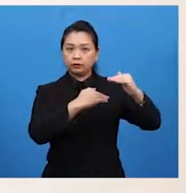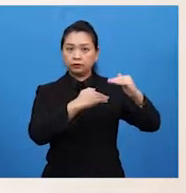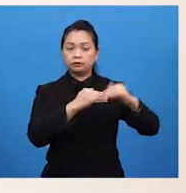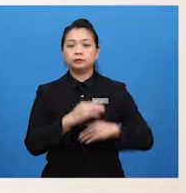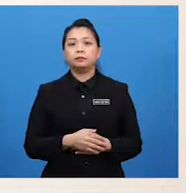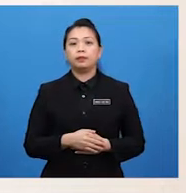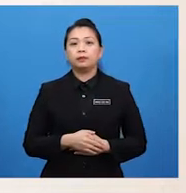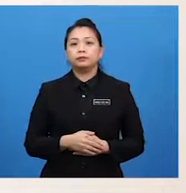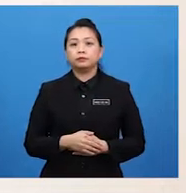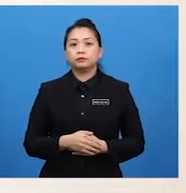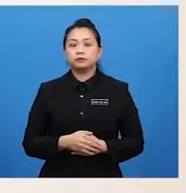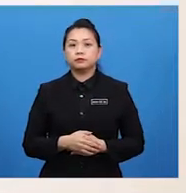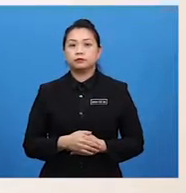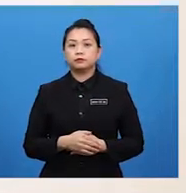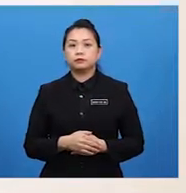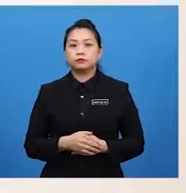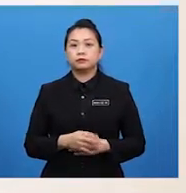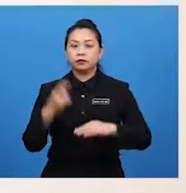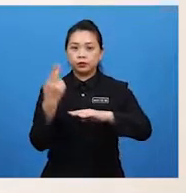of the essay using